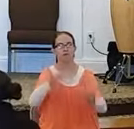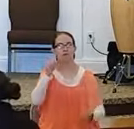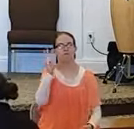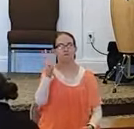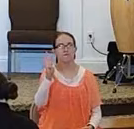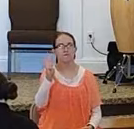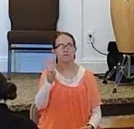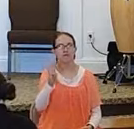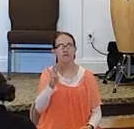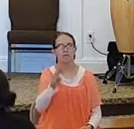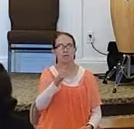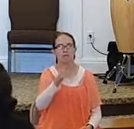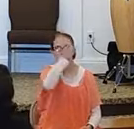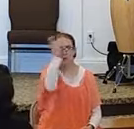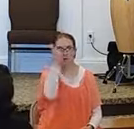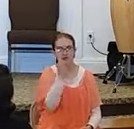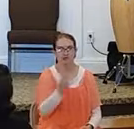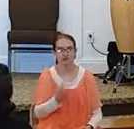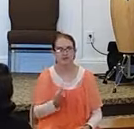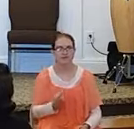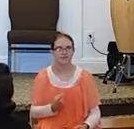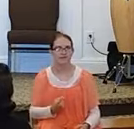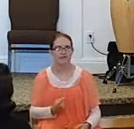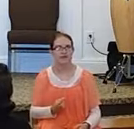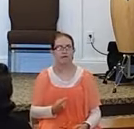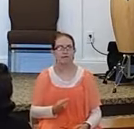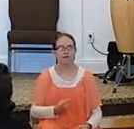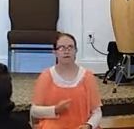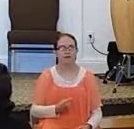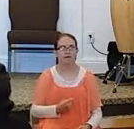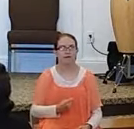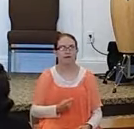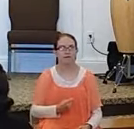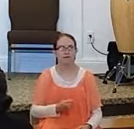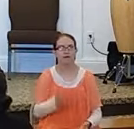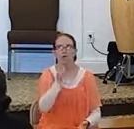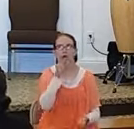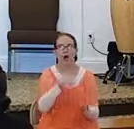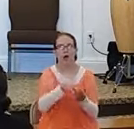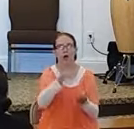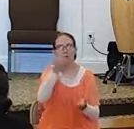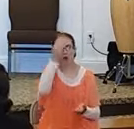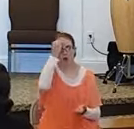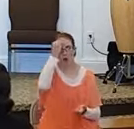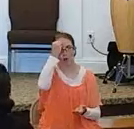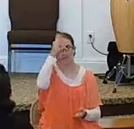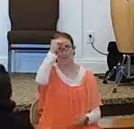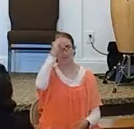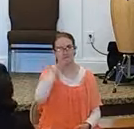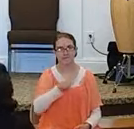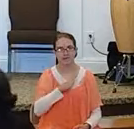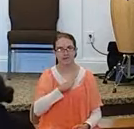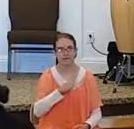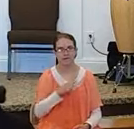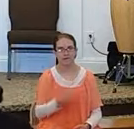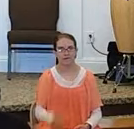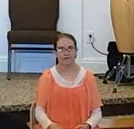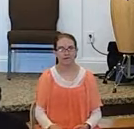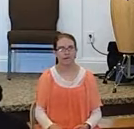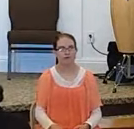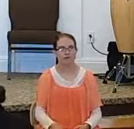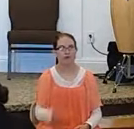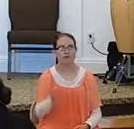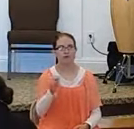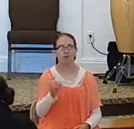were being questioned because these ignorant and unlearned men, amen, yes, hallelujah, they didn't have